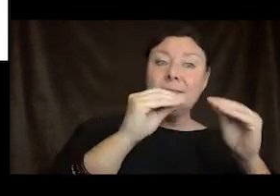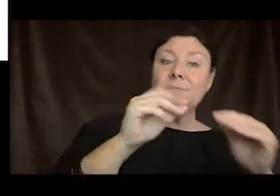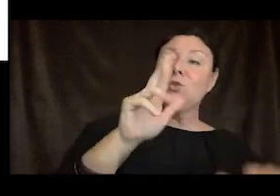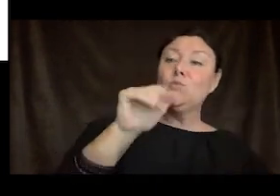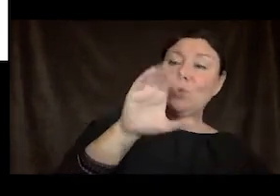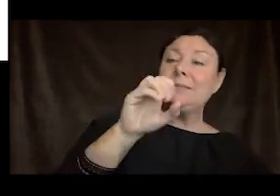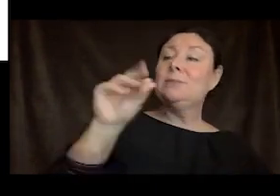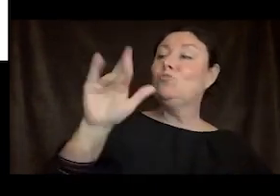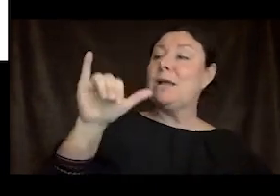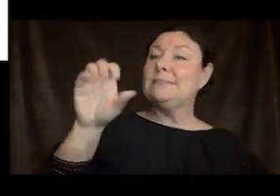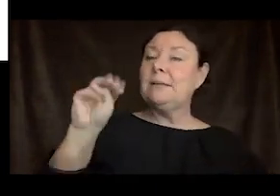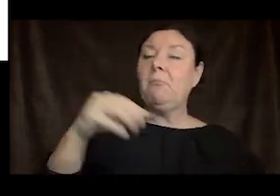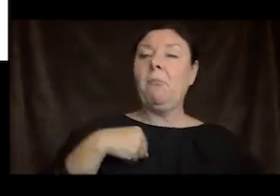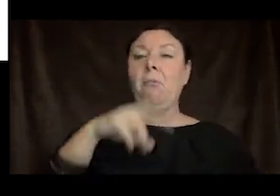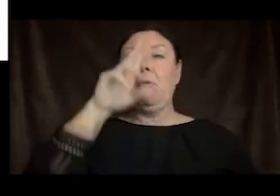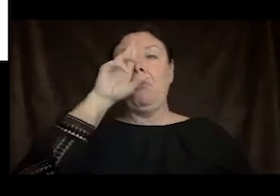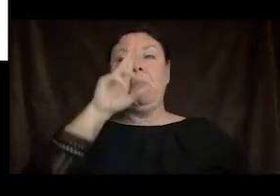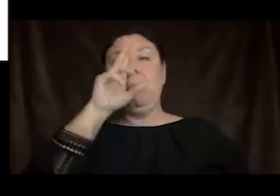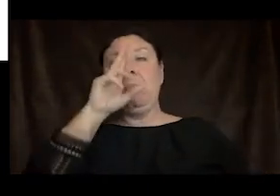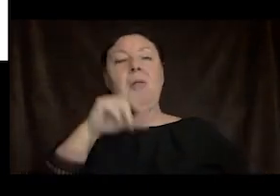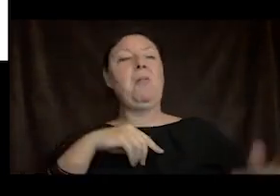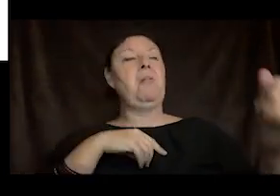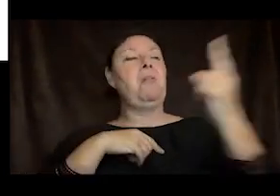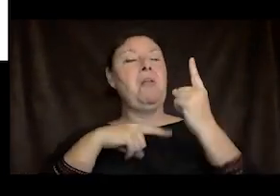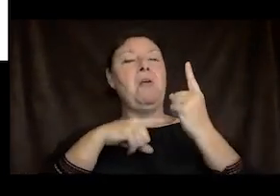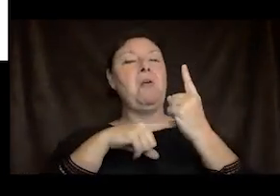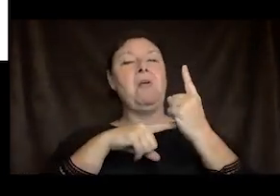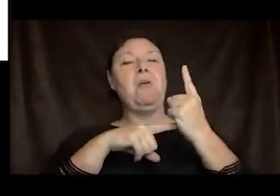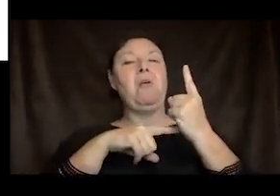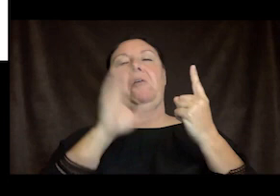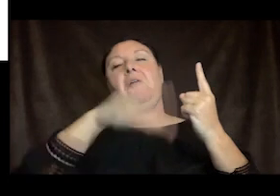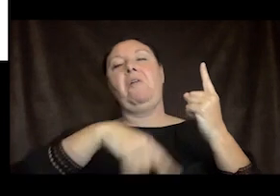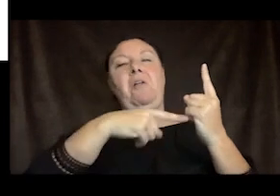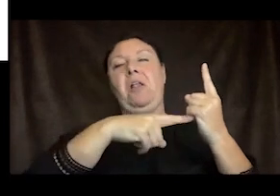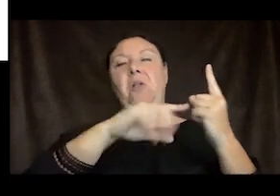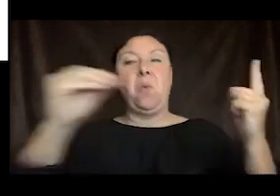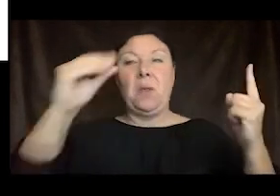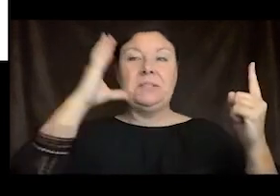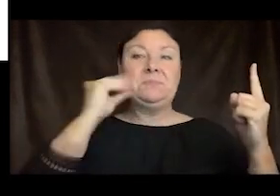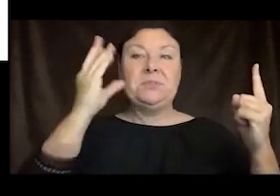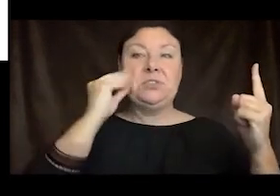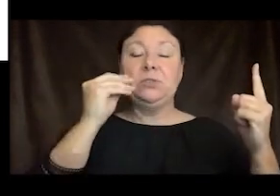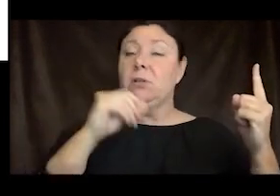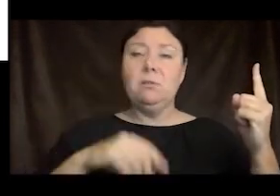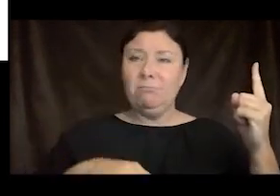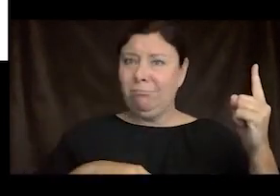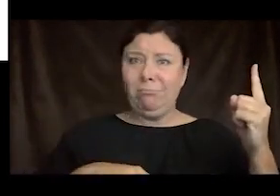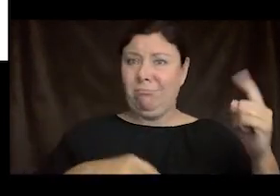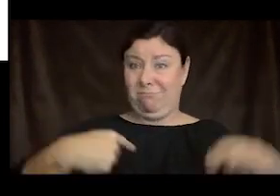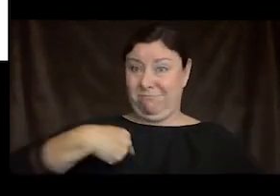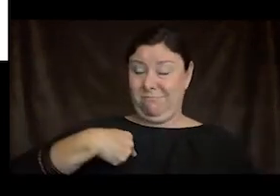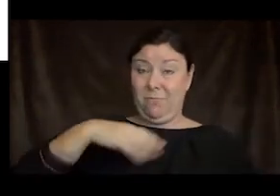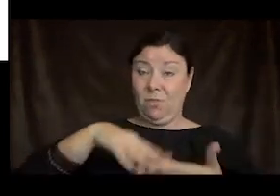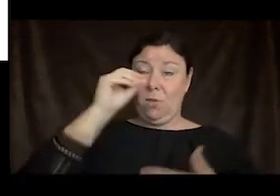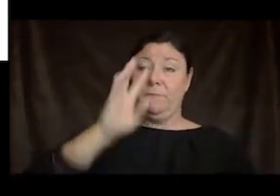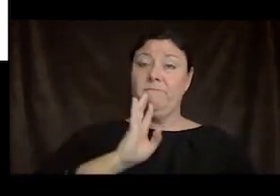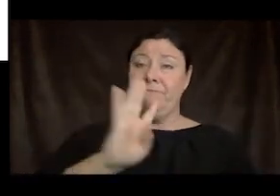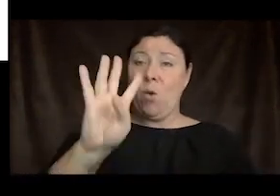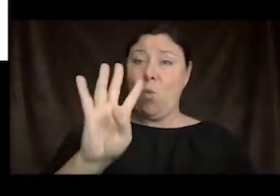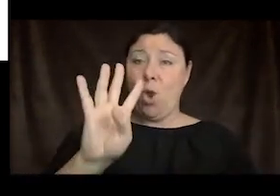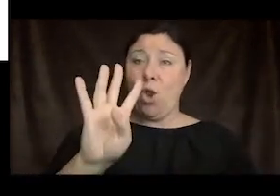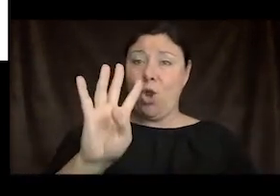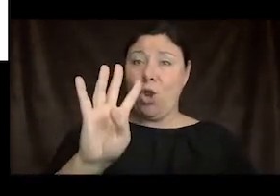racism, we almost want to pretend as if they're not coming with some experiences. I learned about race and racism when I was 4 years